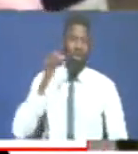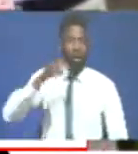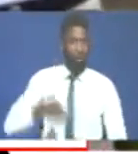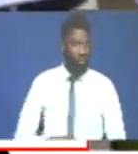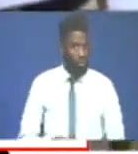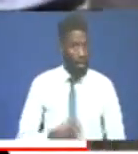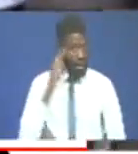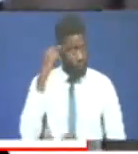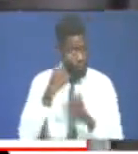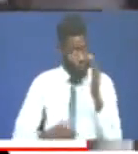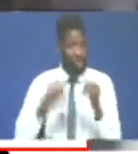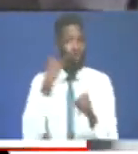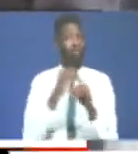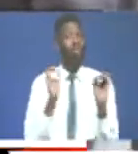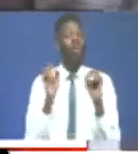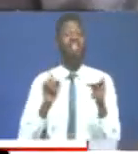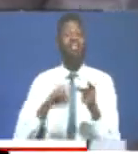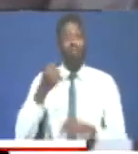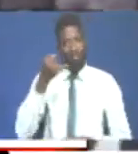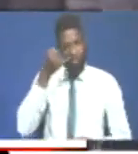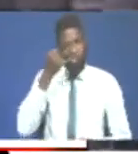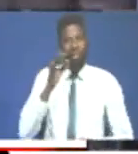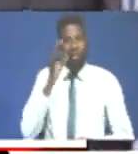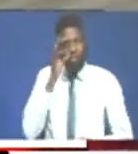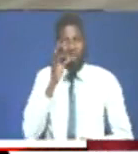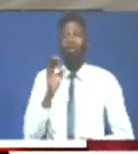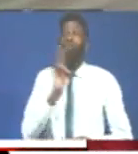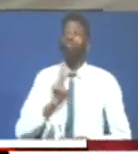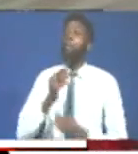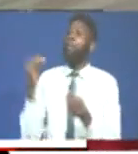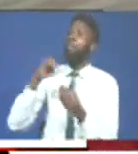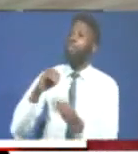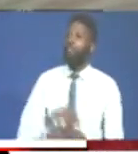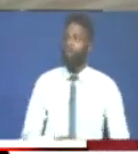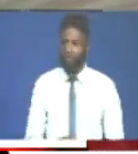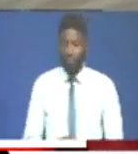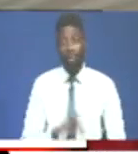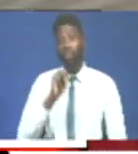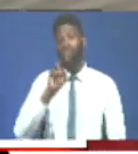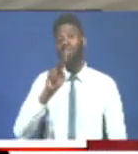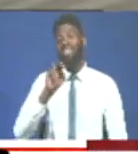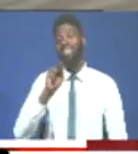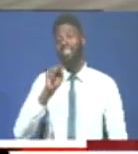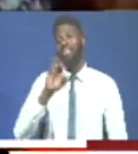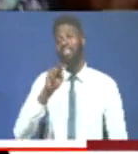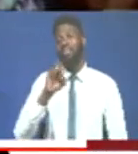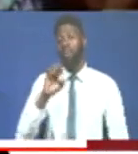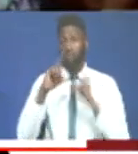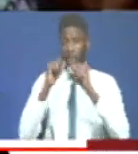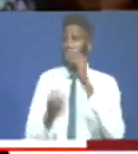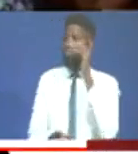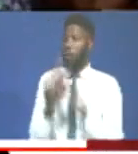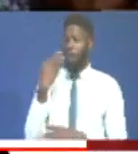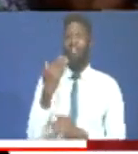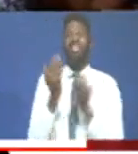and abuse of drug substances, among other predisposing factors. Munene further noted that the unveiling of a service charter at the mental